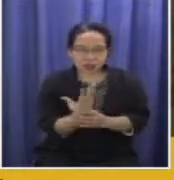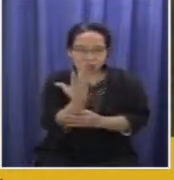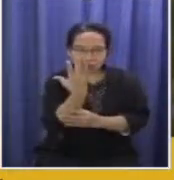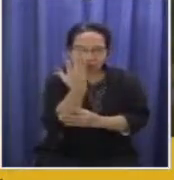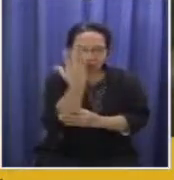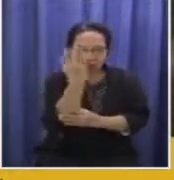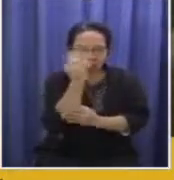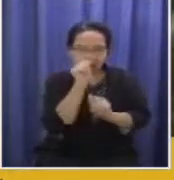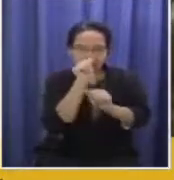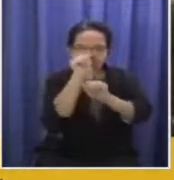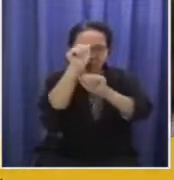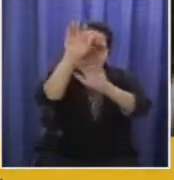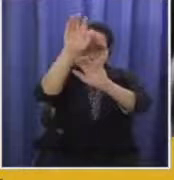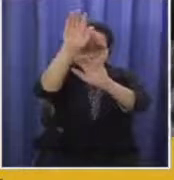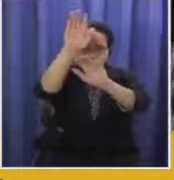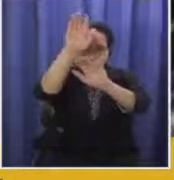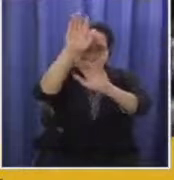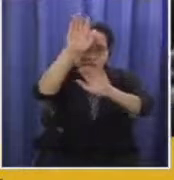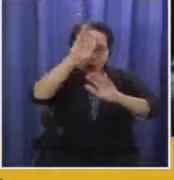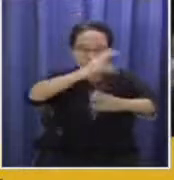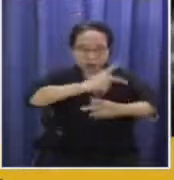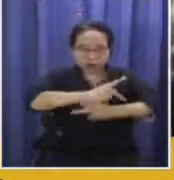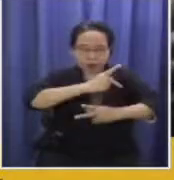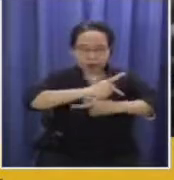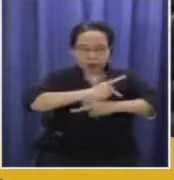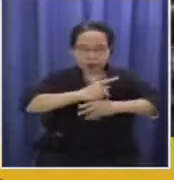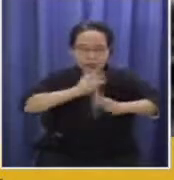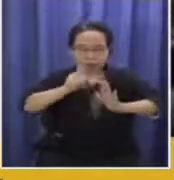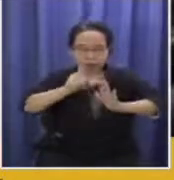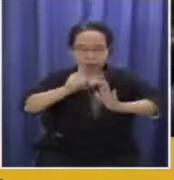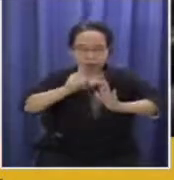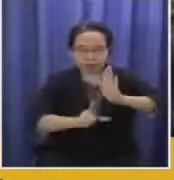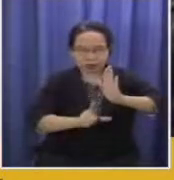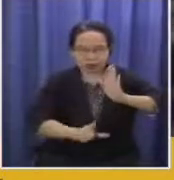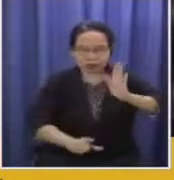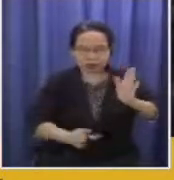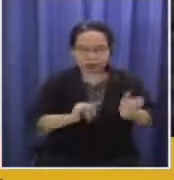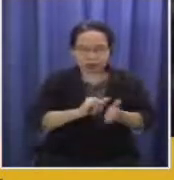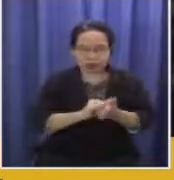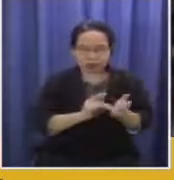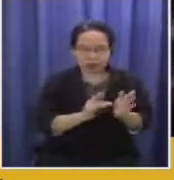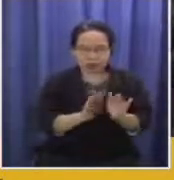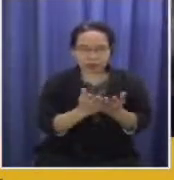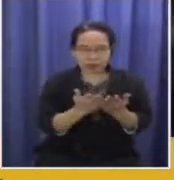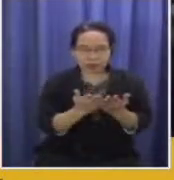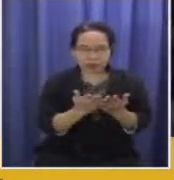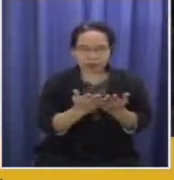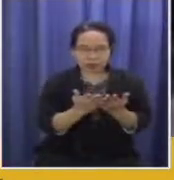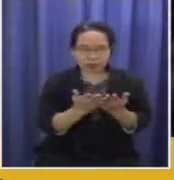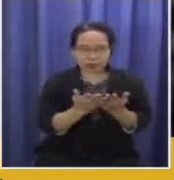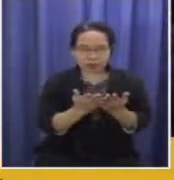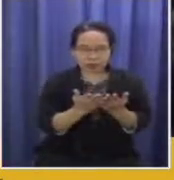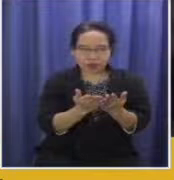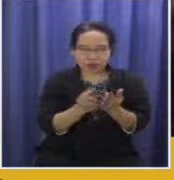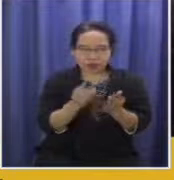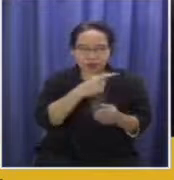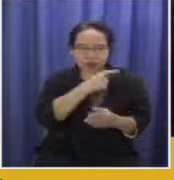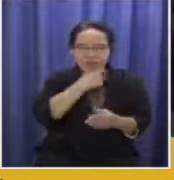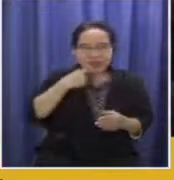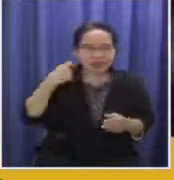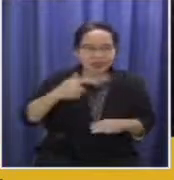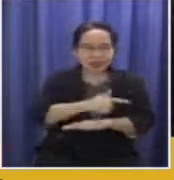on mountains. It prevents the erosion of the what the Bible calls the dry land,